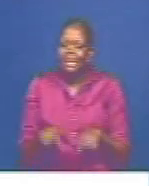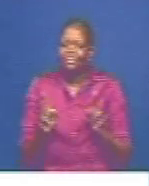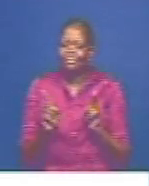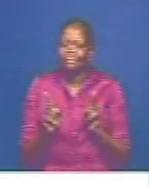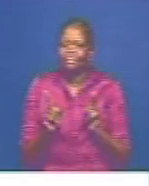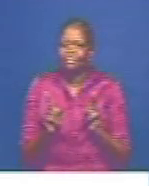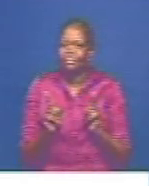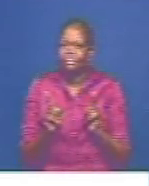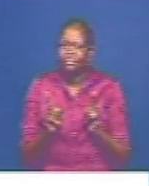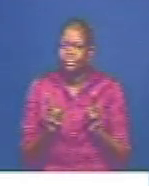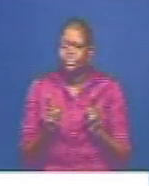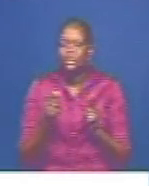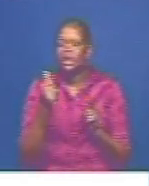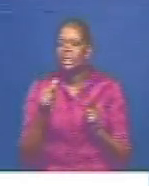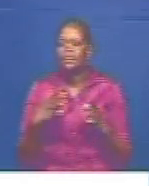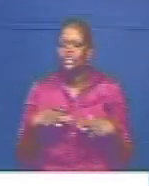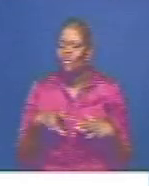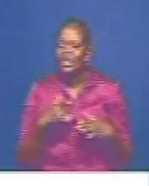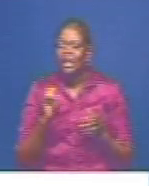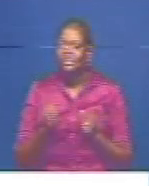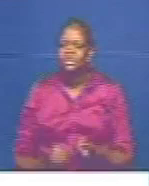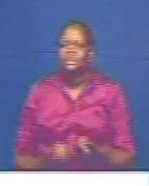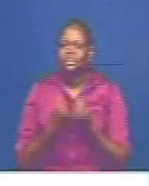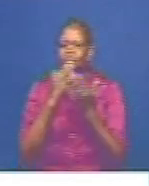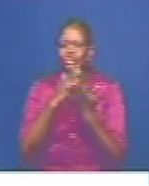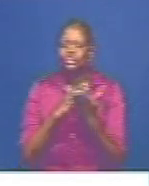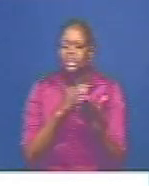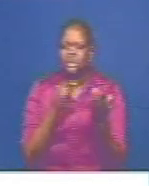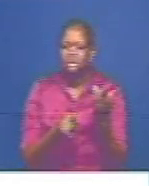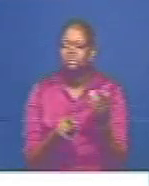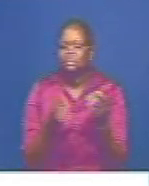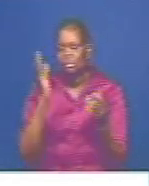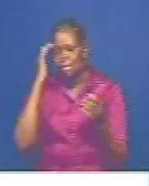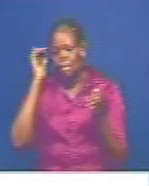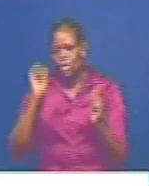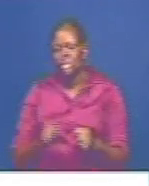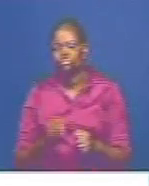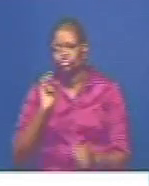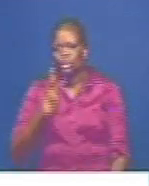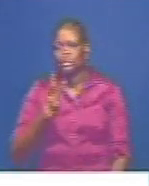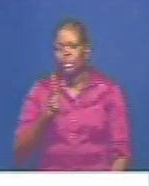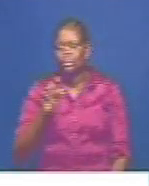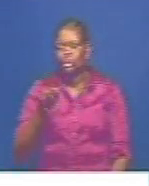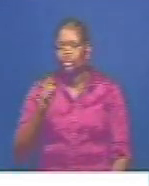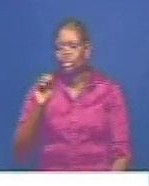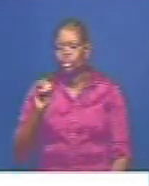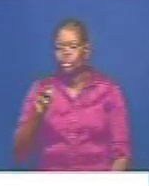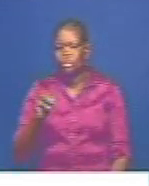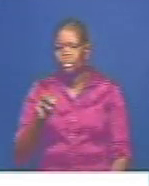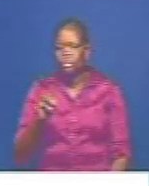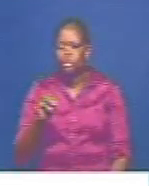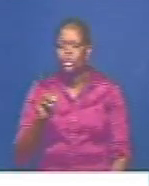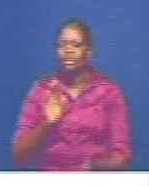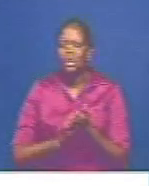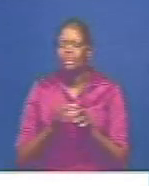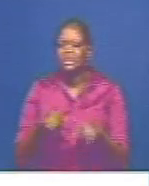to everybody out there who feels can support this program, remember that you can check out our website, www.komonyewe.org, see what